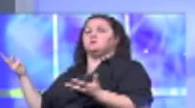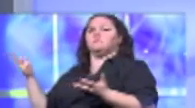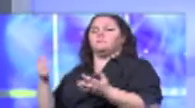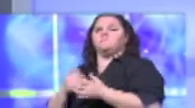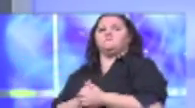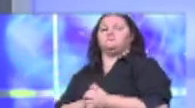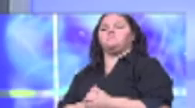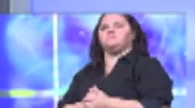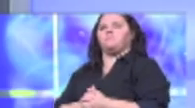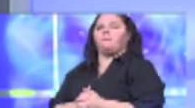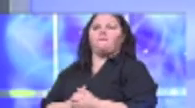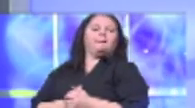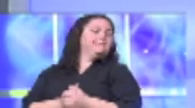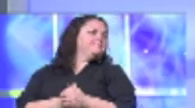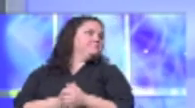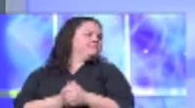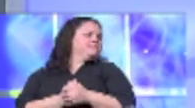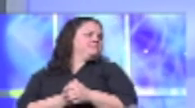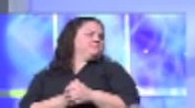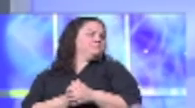celebrating its centennial here.